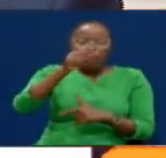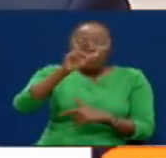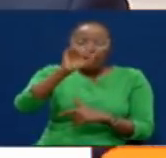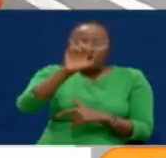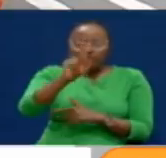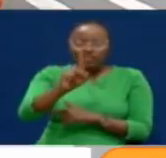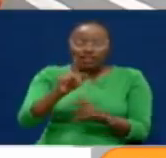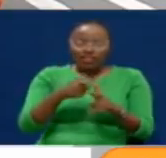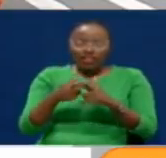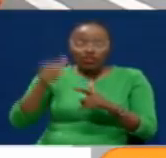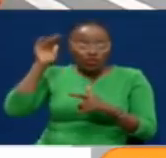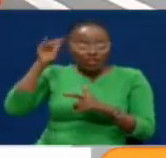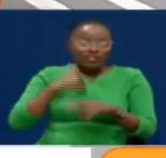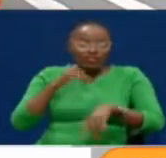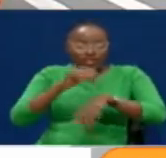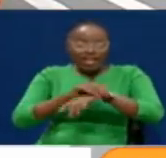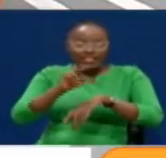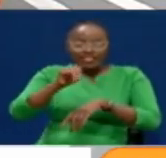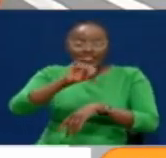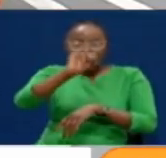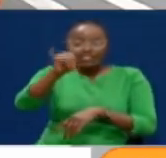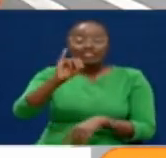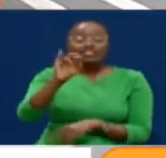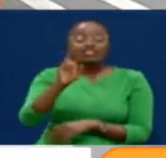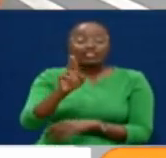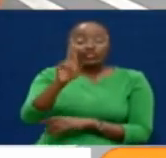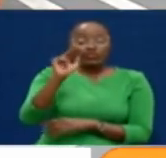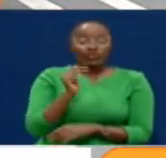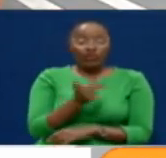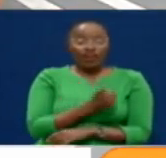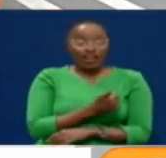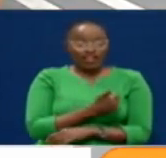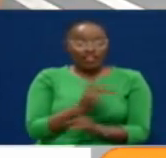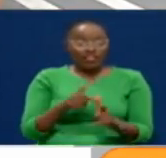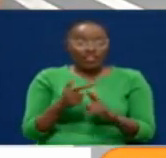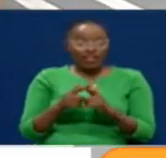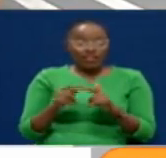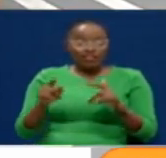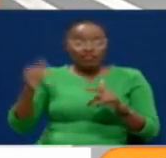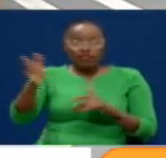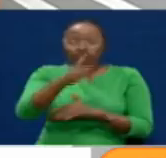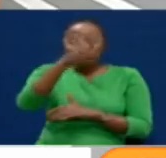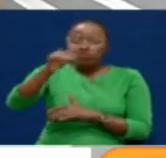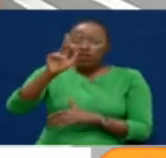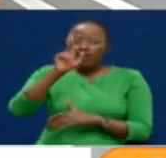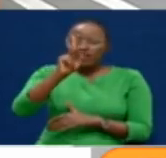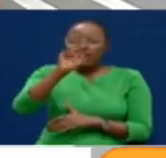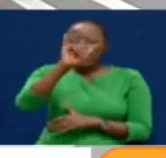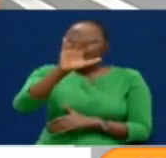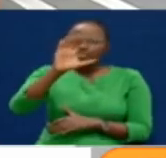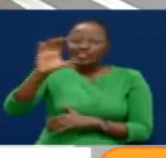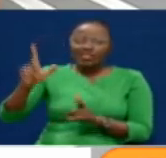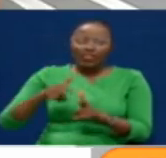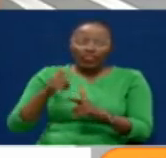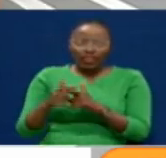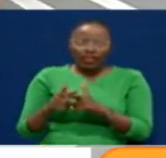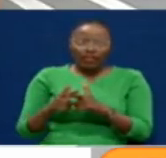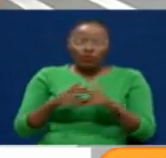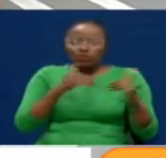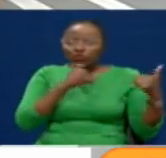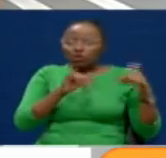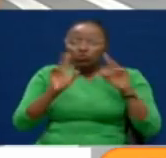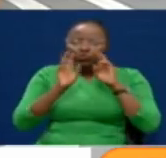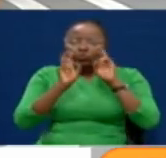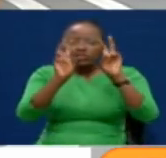know, we're fighting who's going to be Patrick Njiru. You know, it's so nostalgic for us. Yes. And we'd be flagged off, I think, at the KICC or somewhere, and we'd fight to go and see